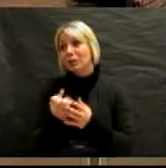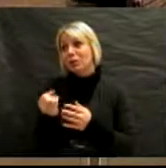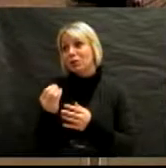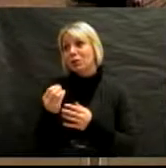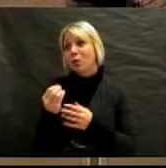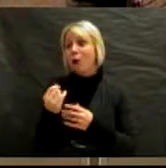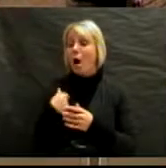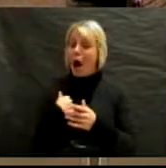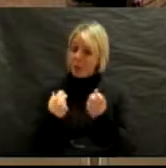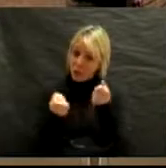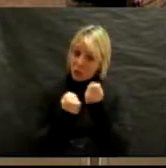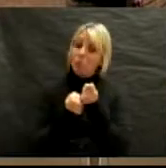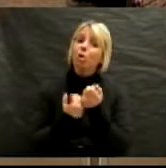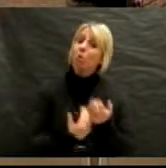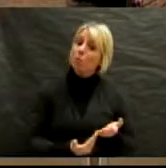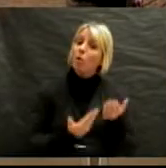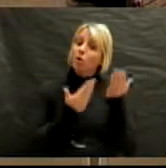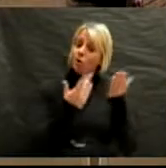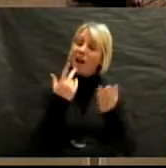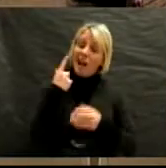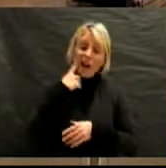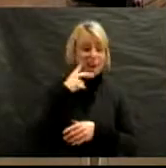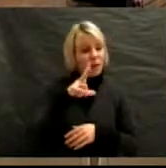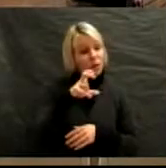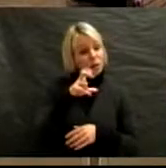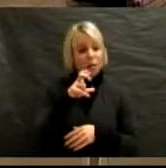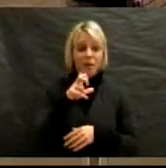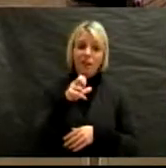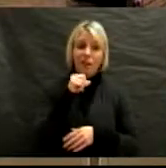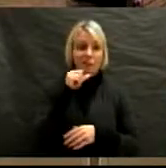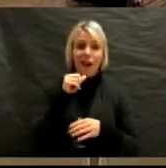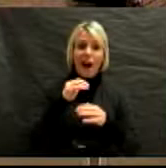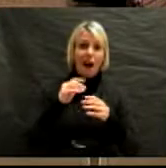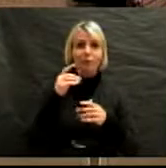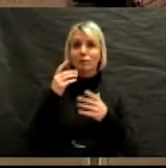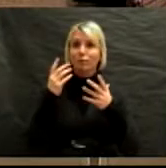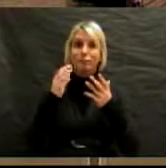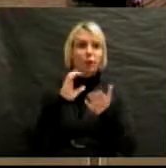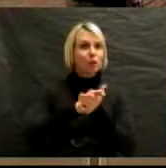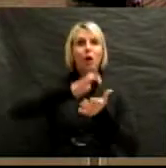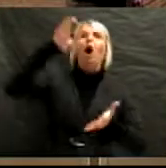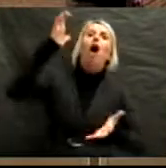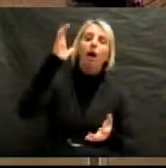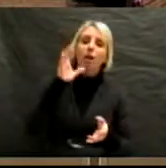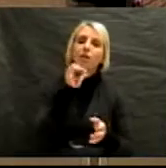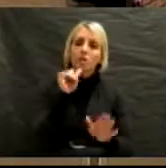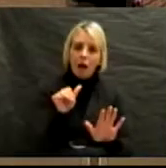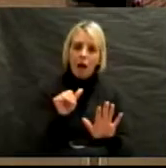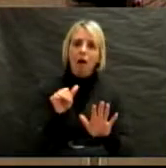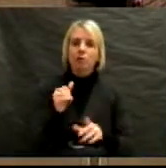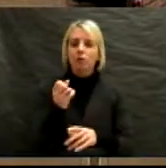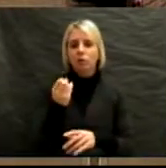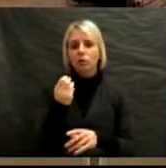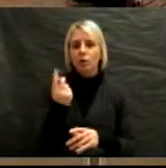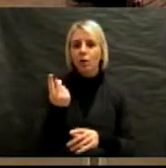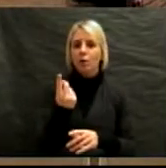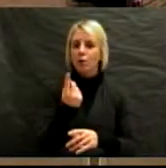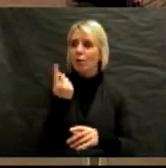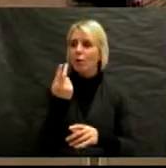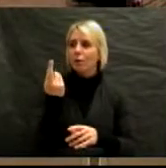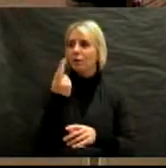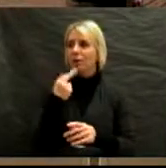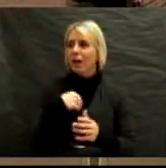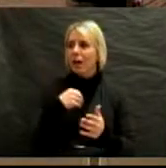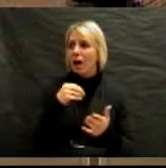excessive. I think that's, I know the hours that I put in, and that doesn't amount to very much per hour. nor for my